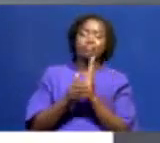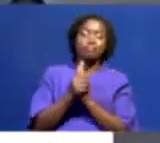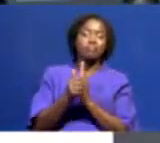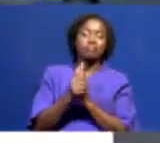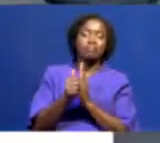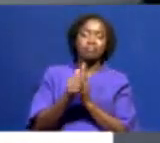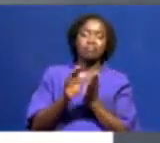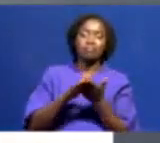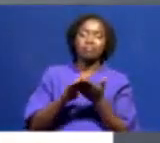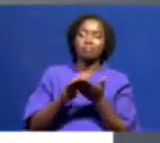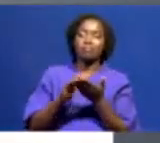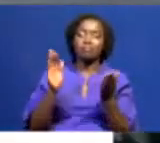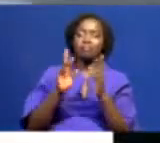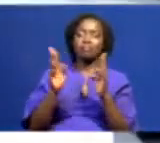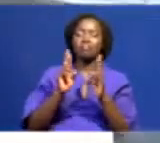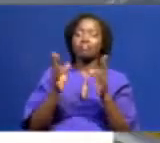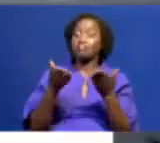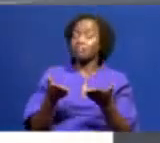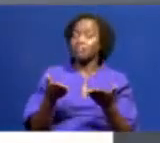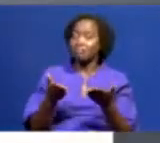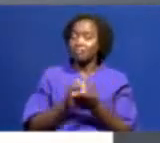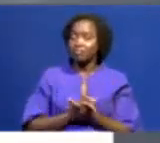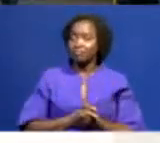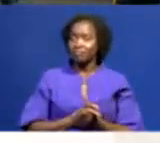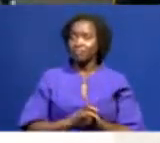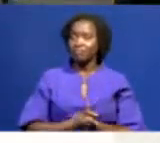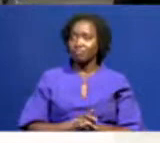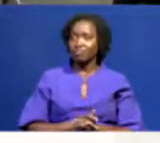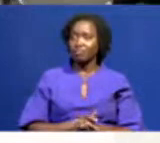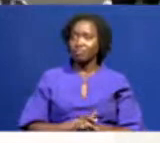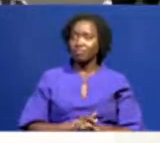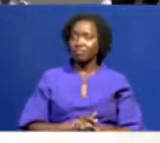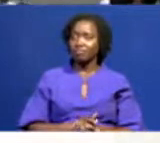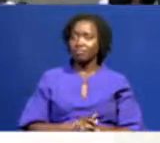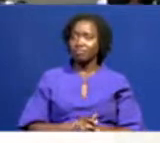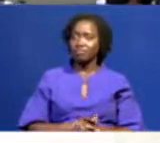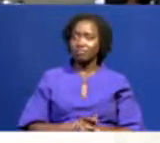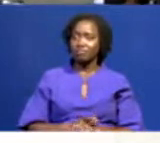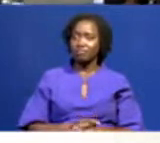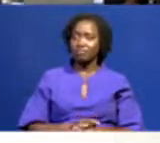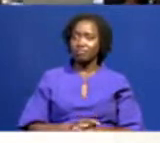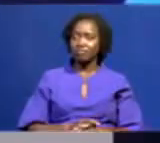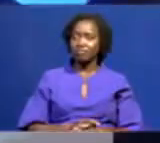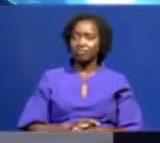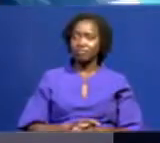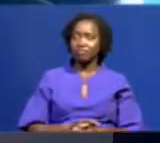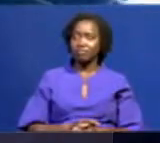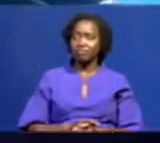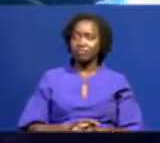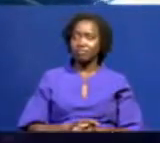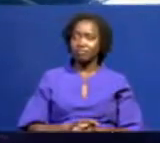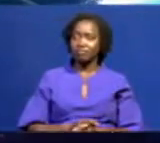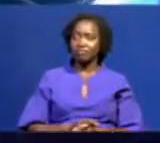will become more readily available. Allan Aoko, Tech One.